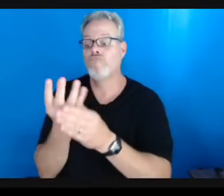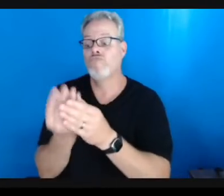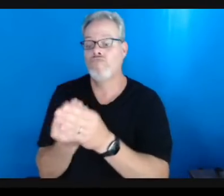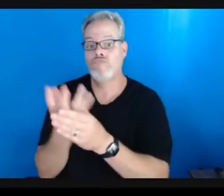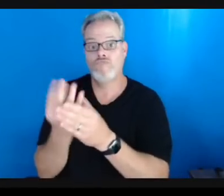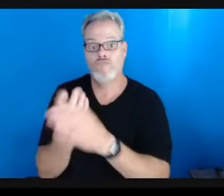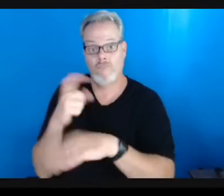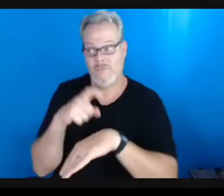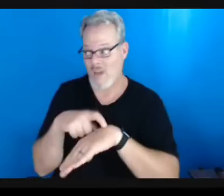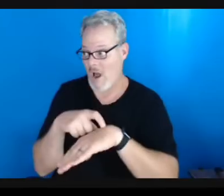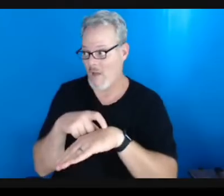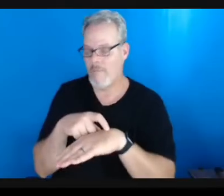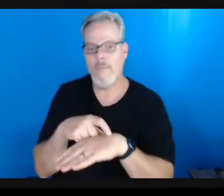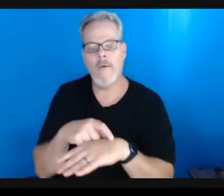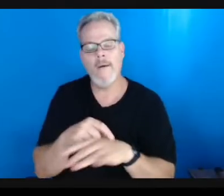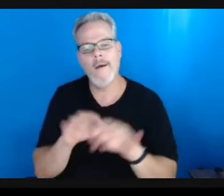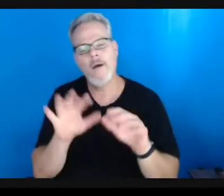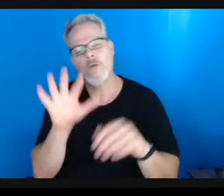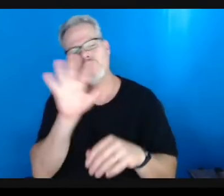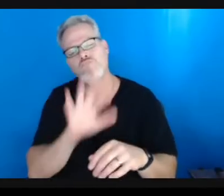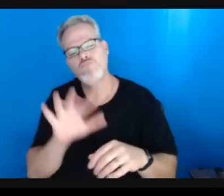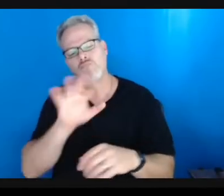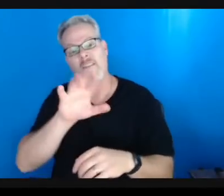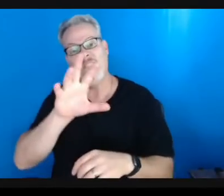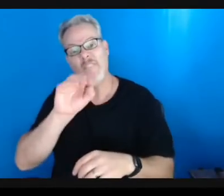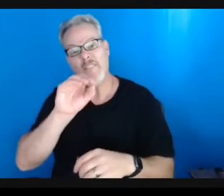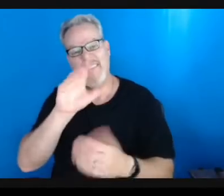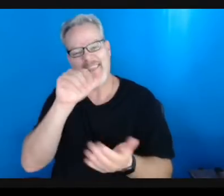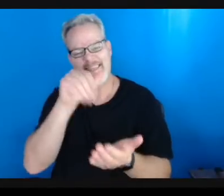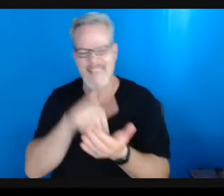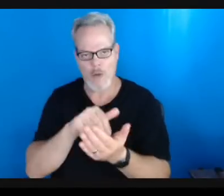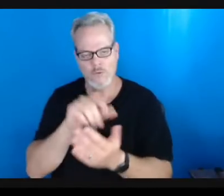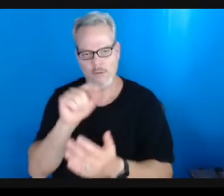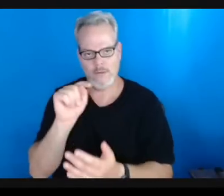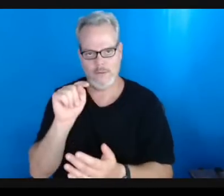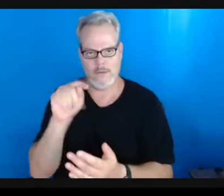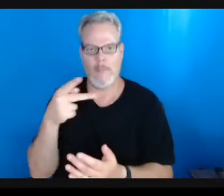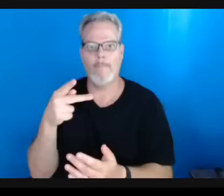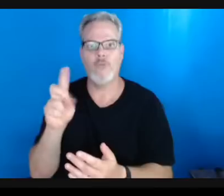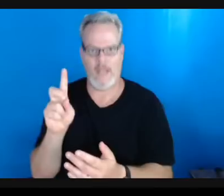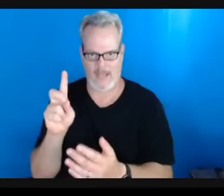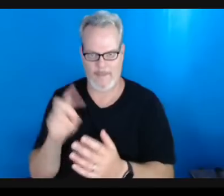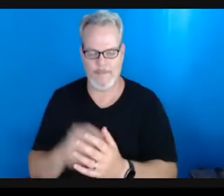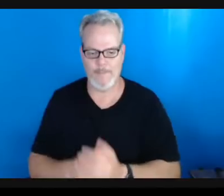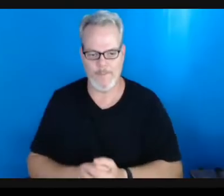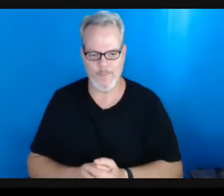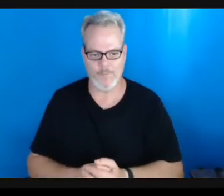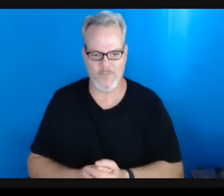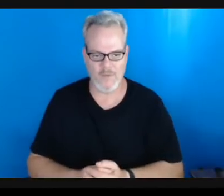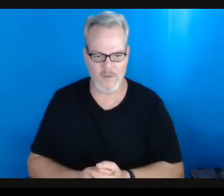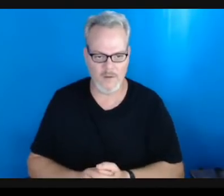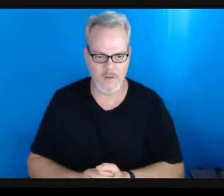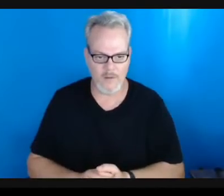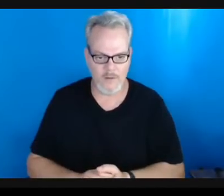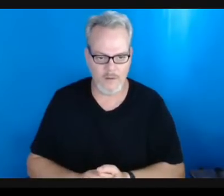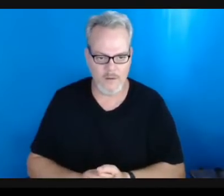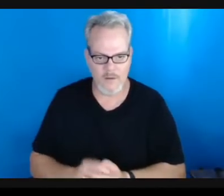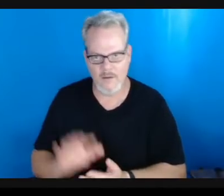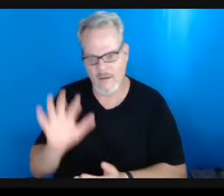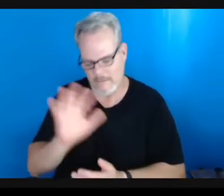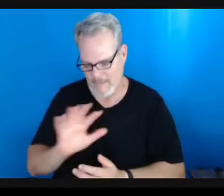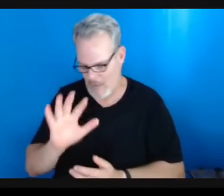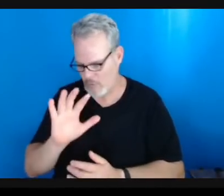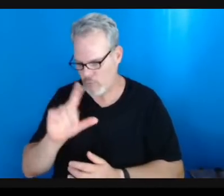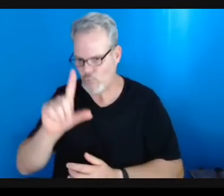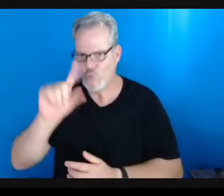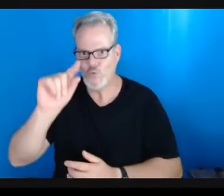values were in a ballpark of 50,000 tons per day. And so now you're talking about, what is that? 20 times that amount